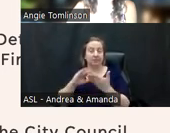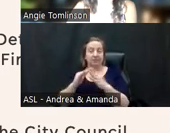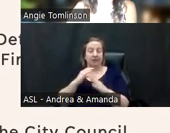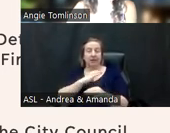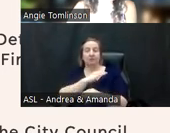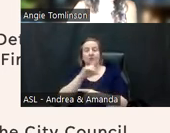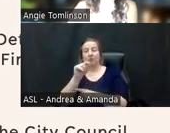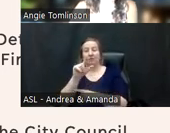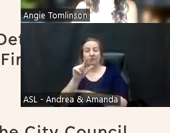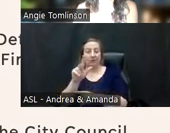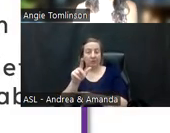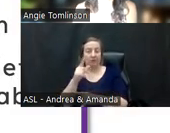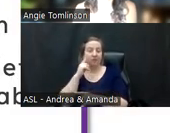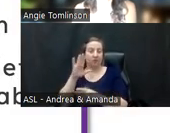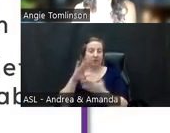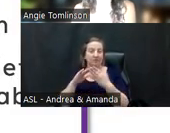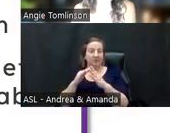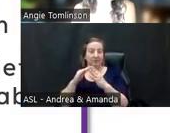consideration and approval.